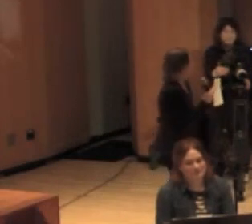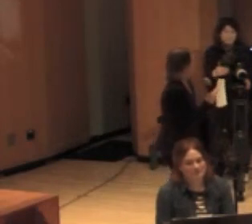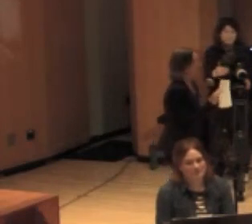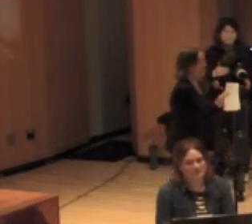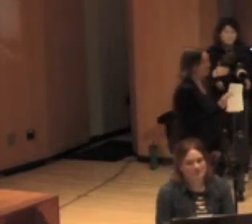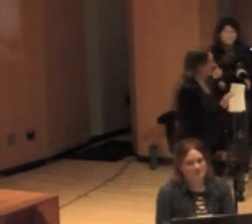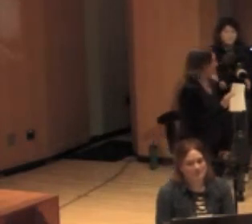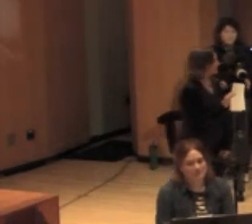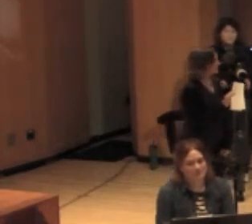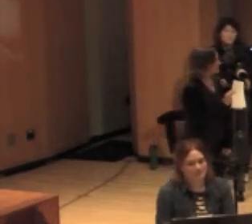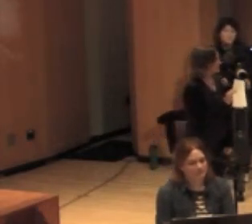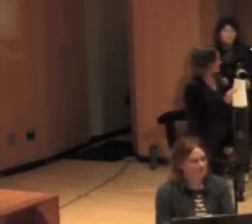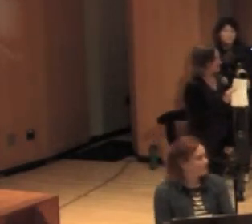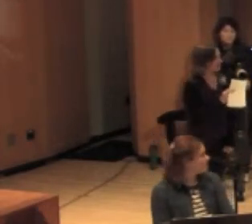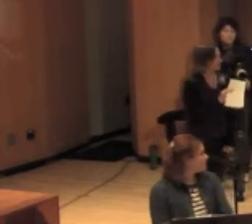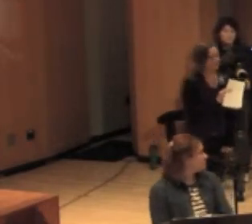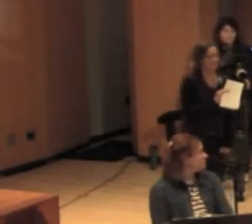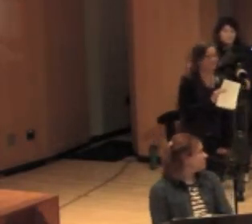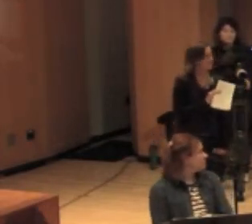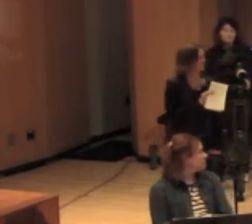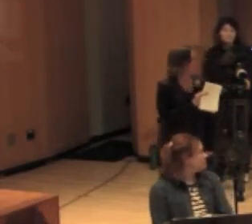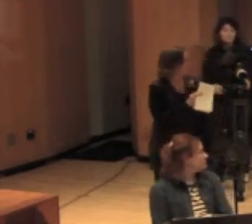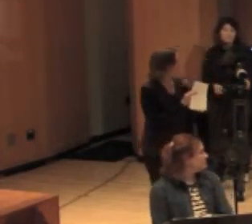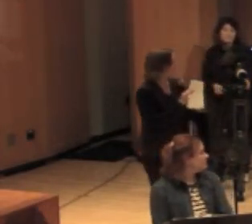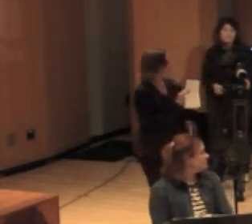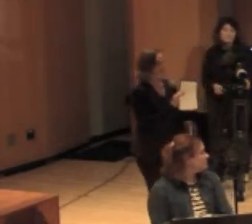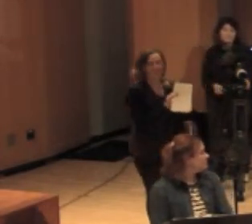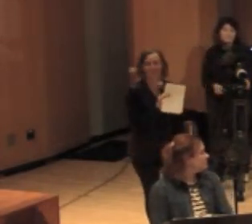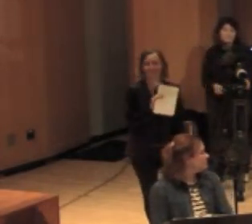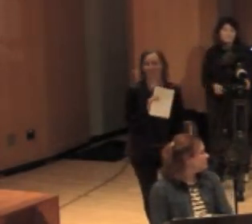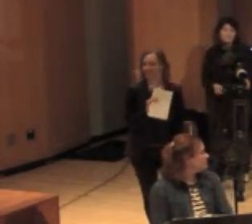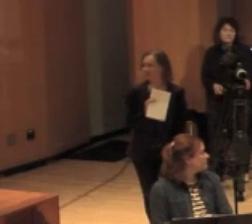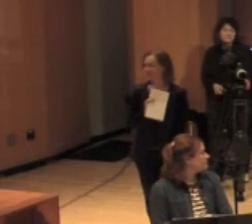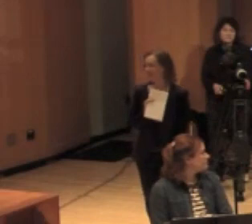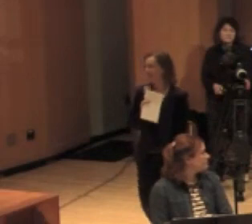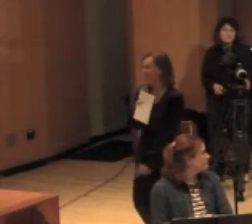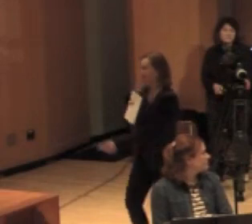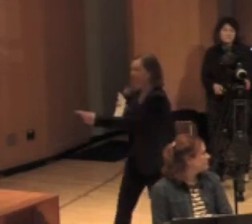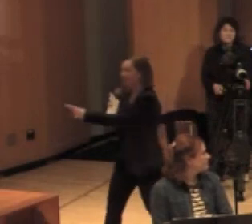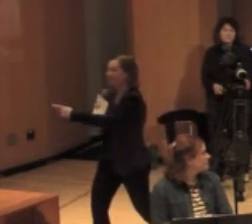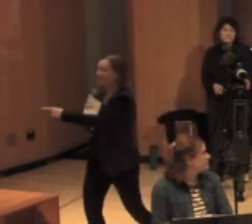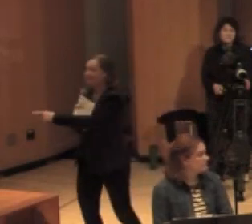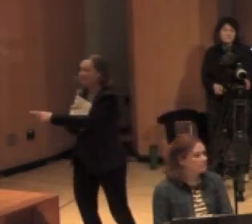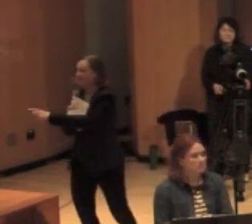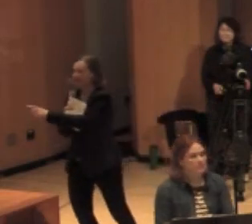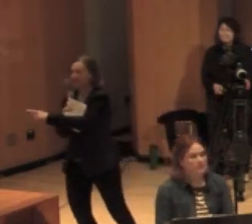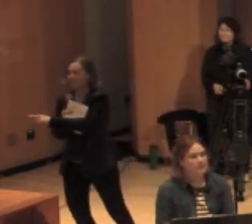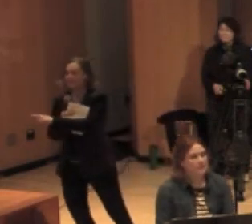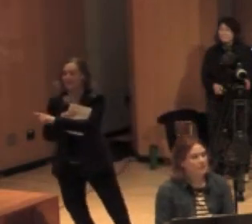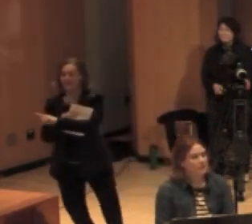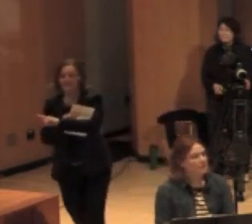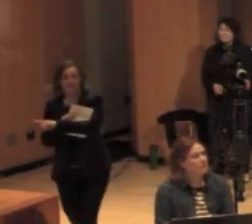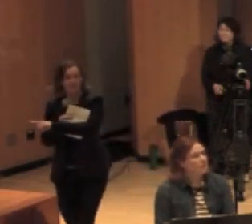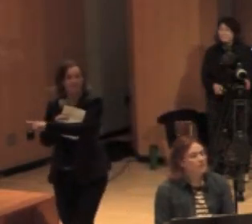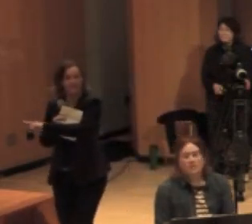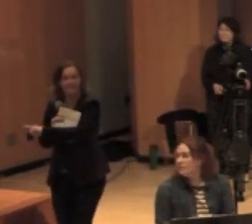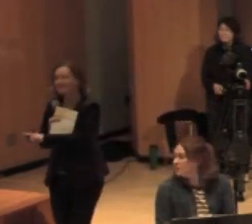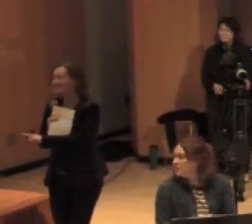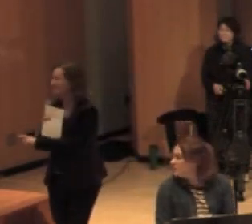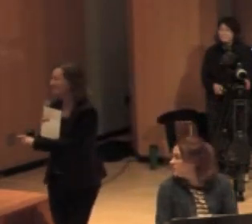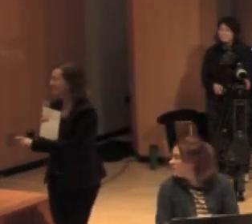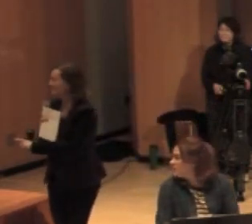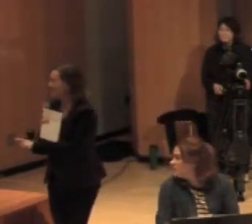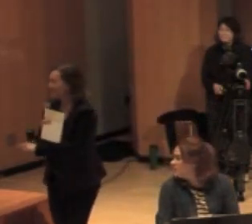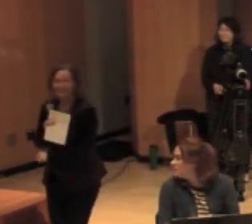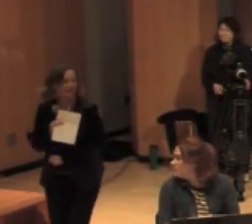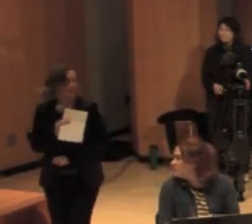their re reimagining their original roles of Henning and johanes we have Trina who Onna was Trina